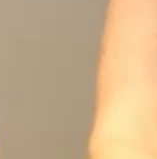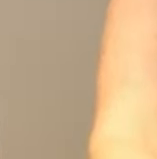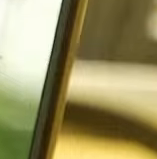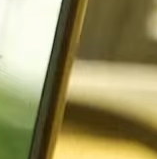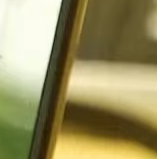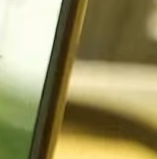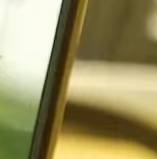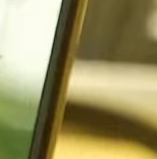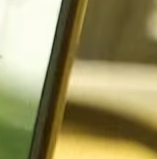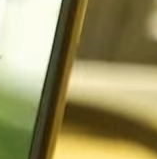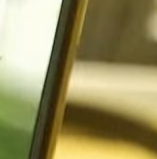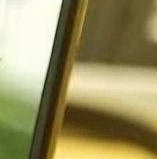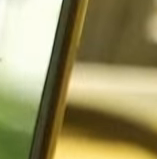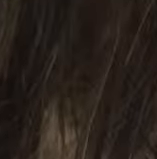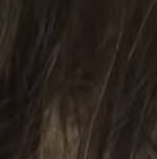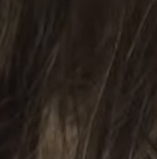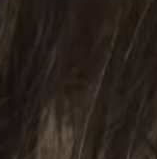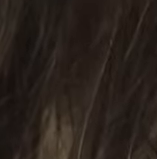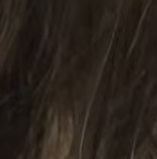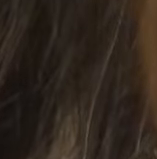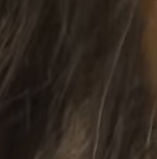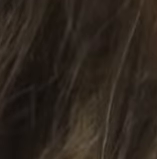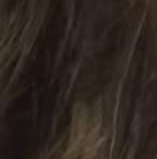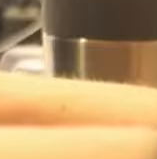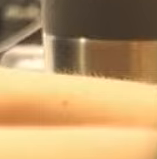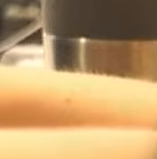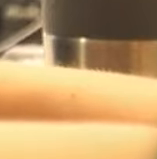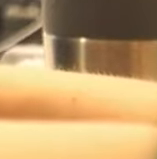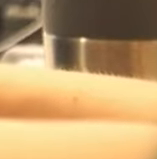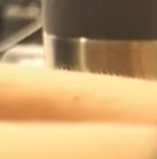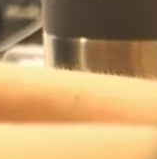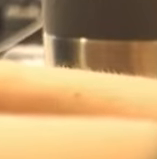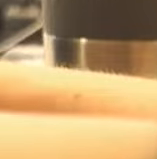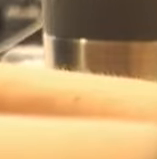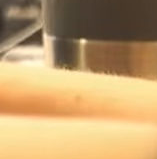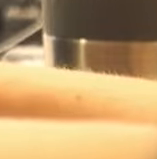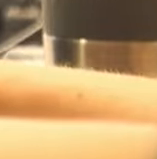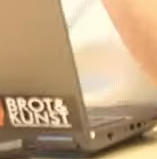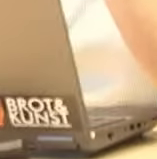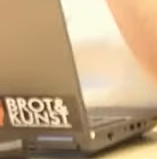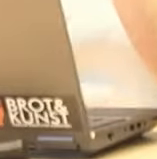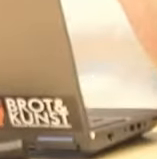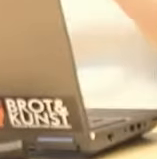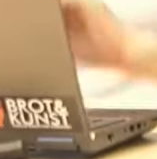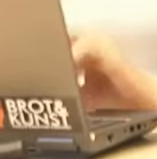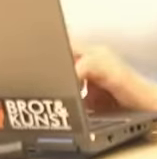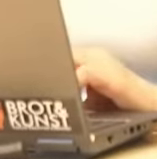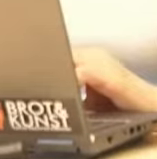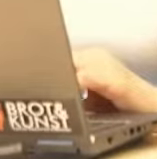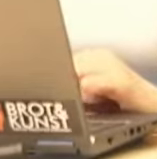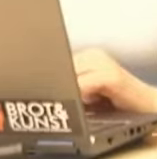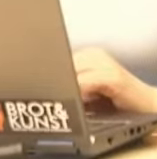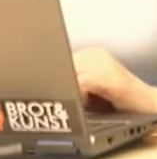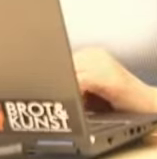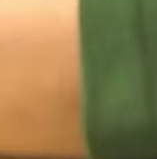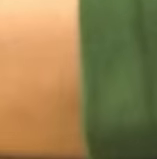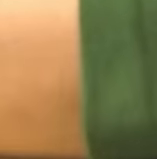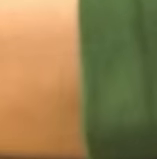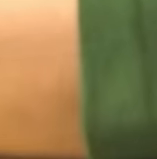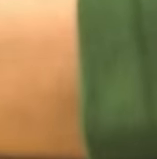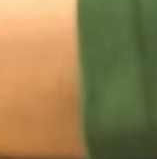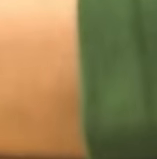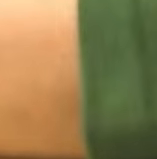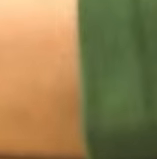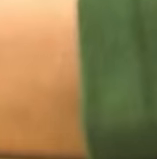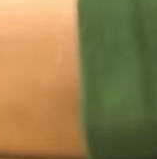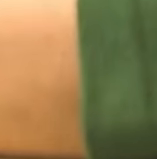on social media, can ChatGPT help write a program that generates replies or filters out offensive or discriminatory comments? We turn